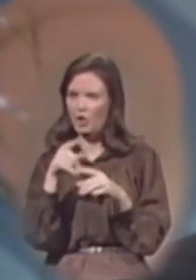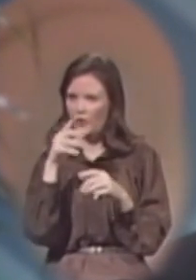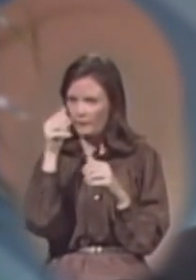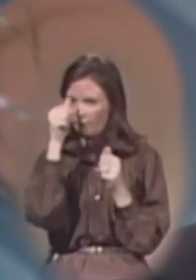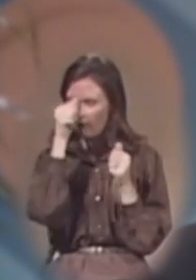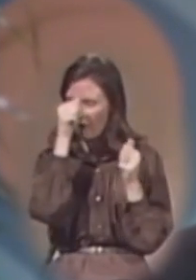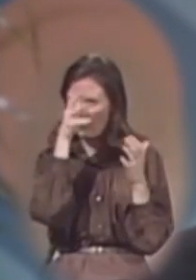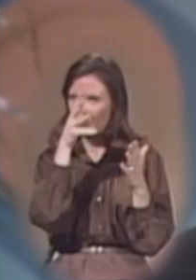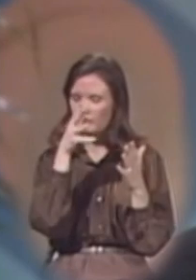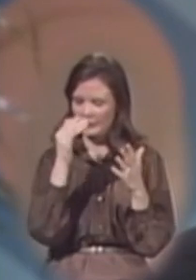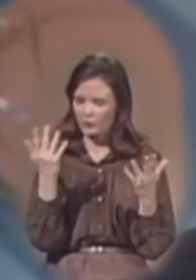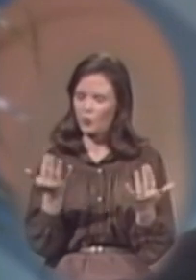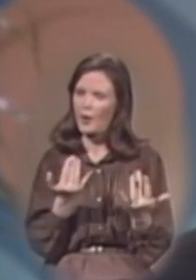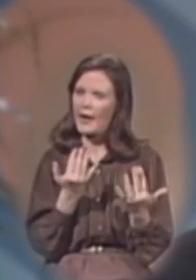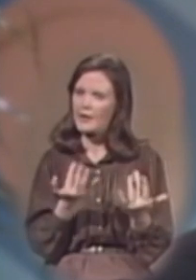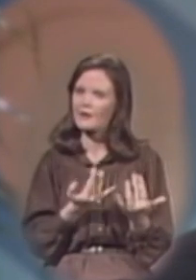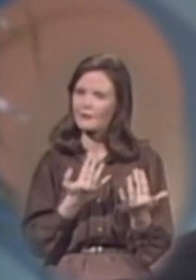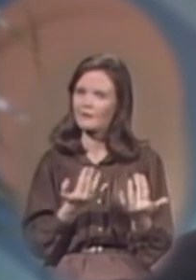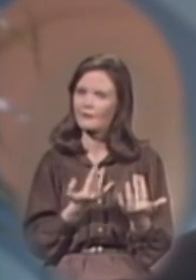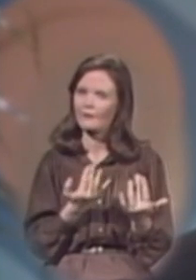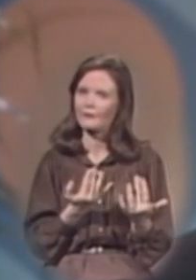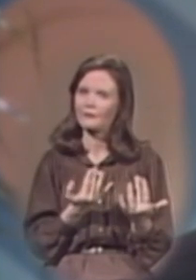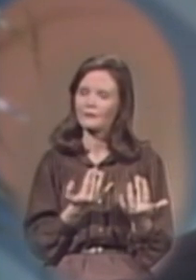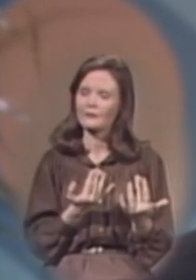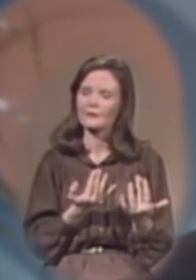at the father. He is there waiting.